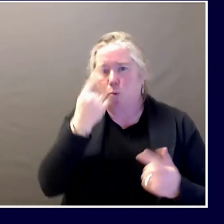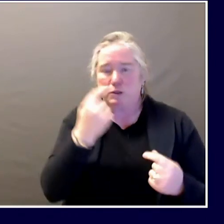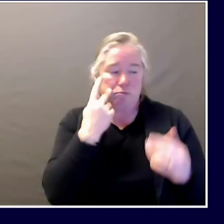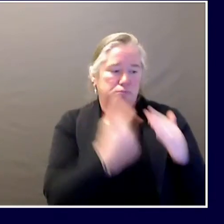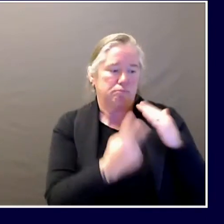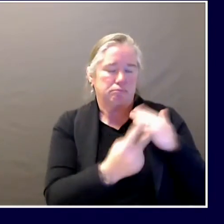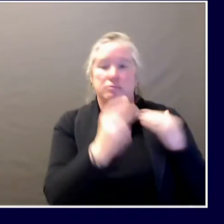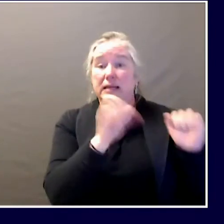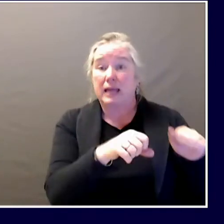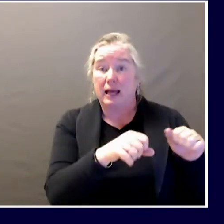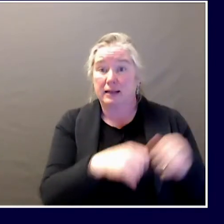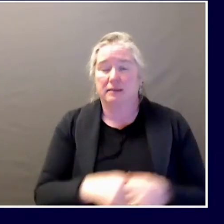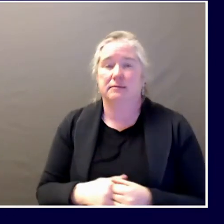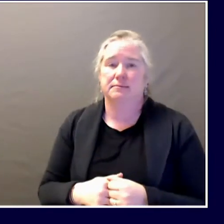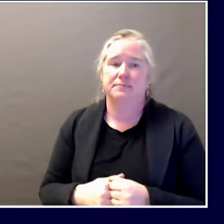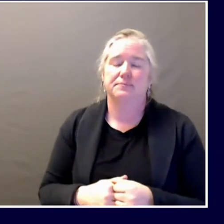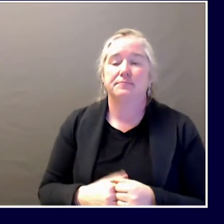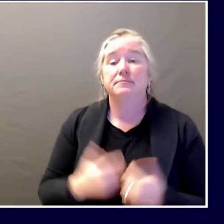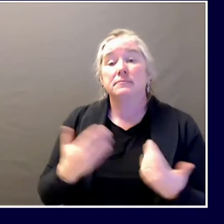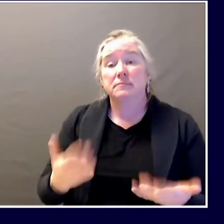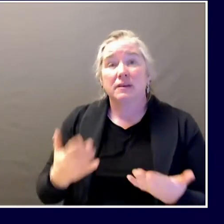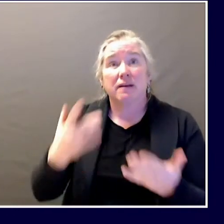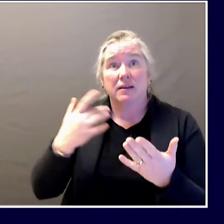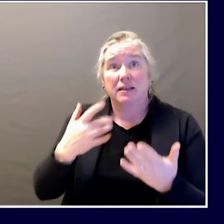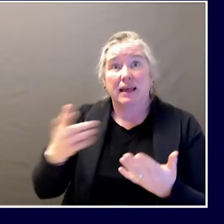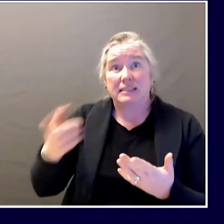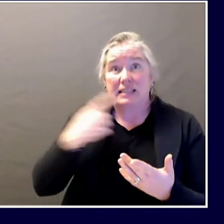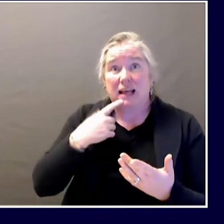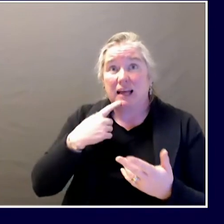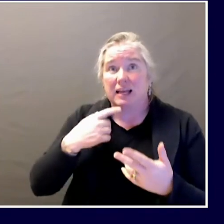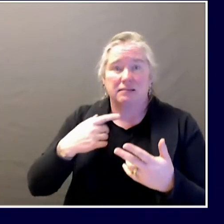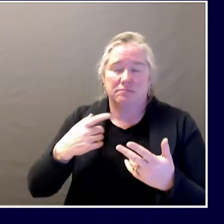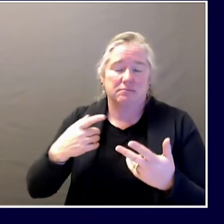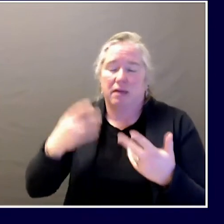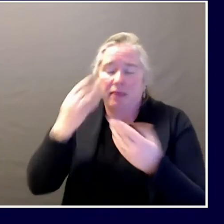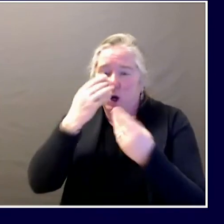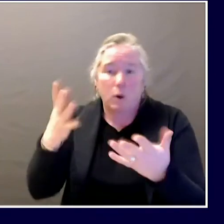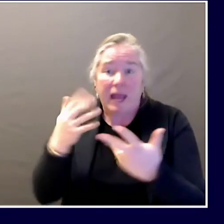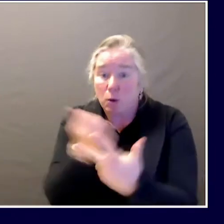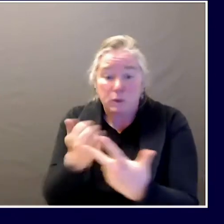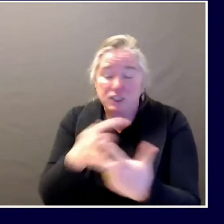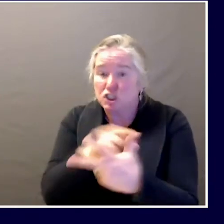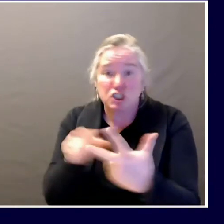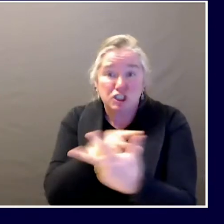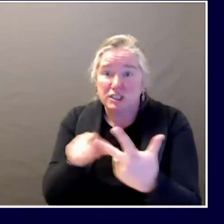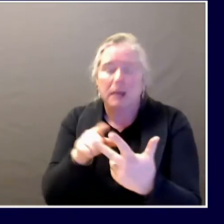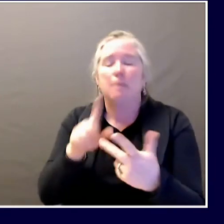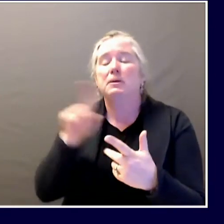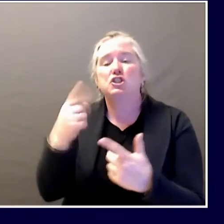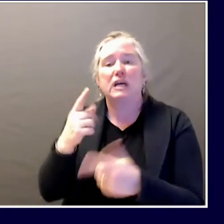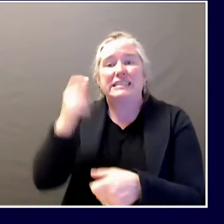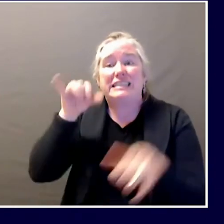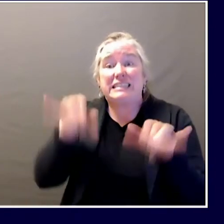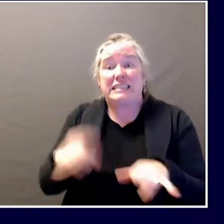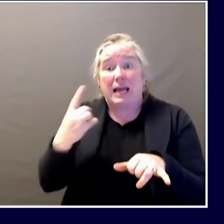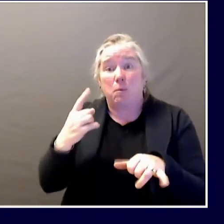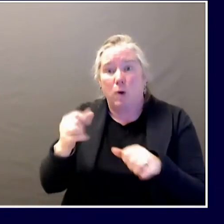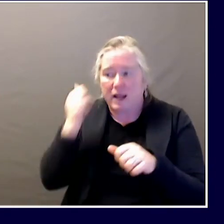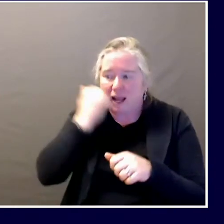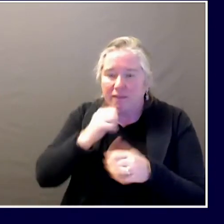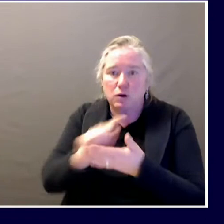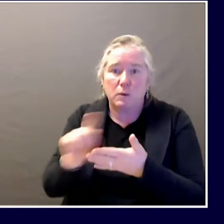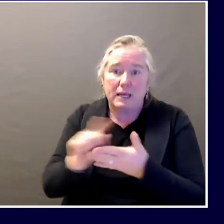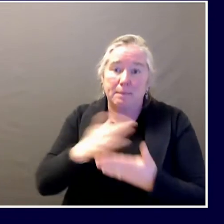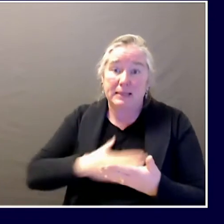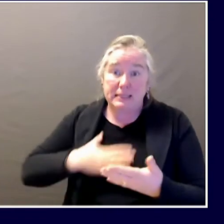the manufacturer of the flu vaccine they're getting when they go to the pharmacy, even though there are very slight variations. Until